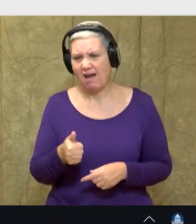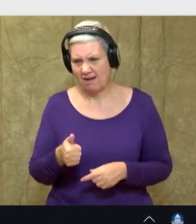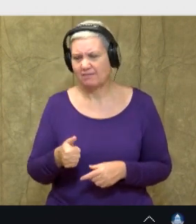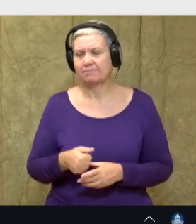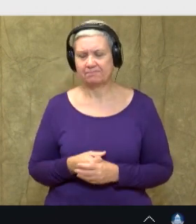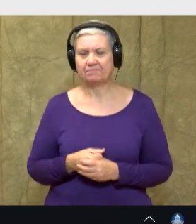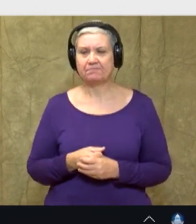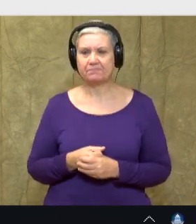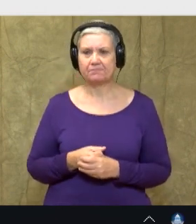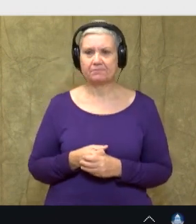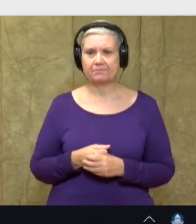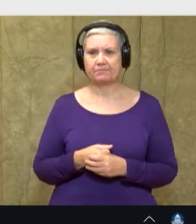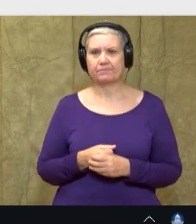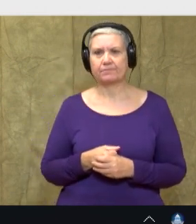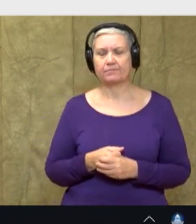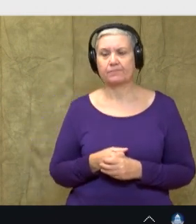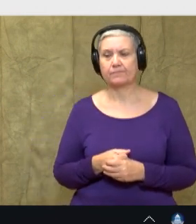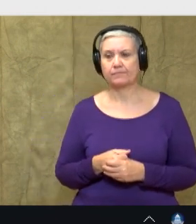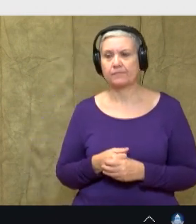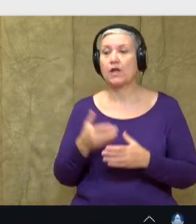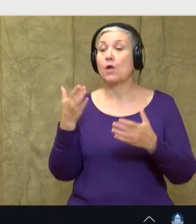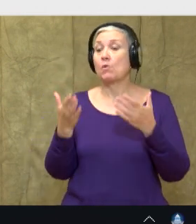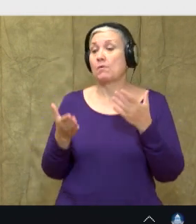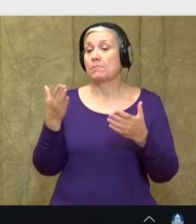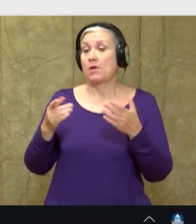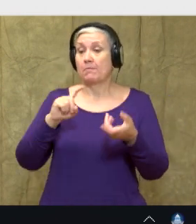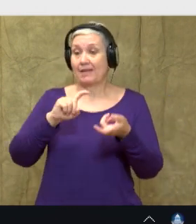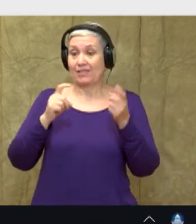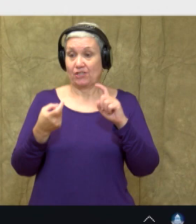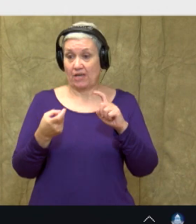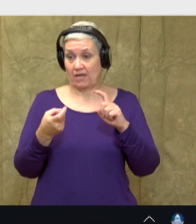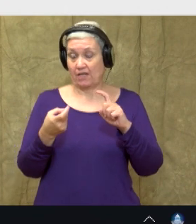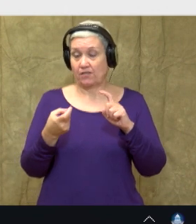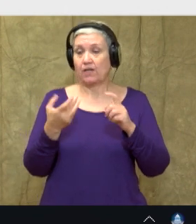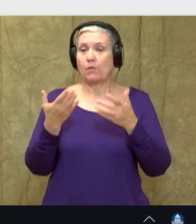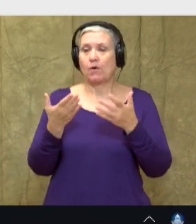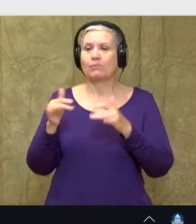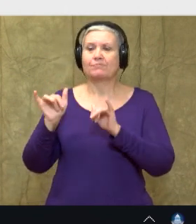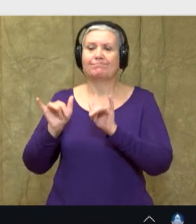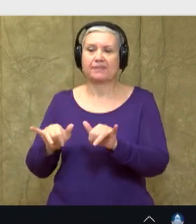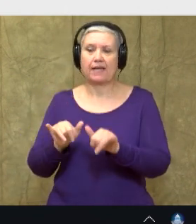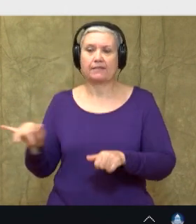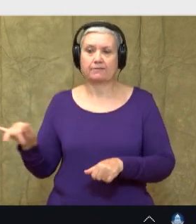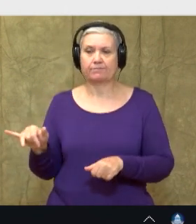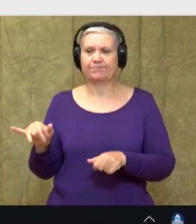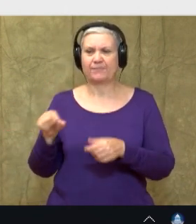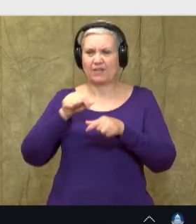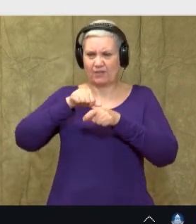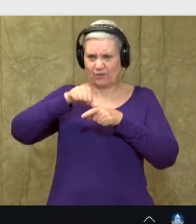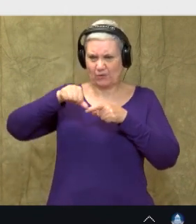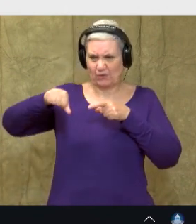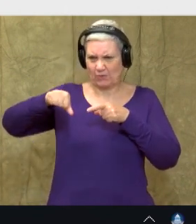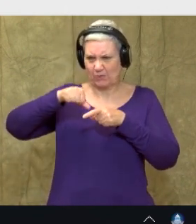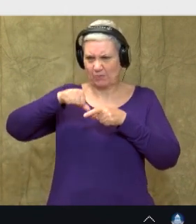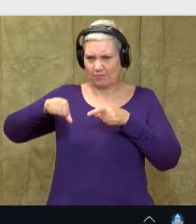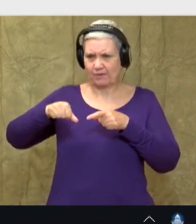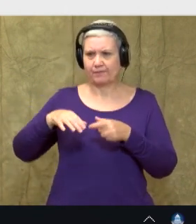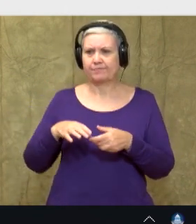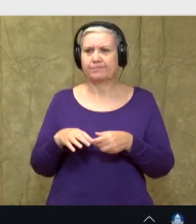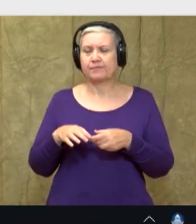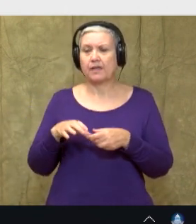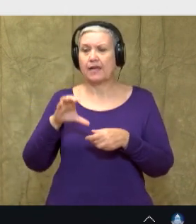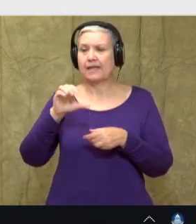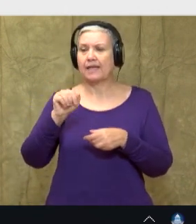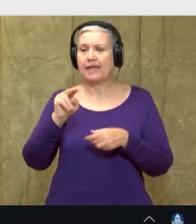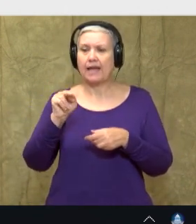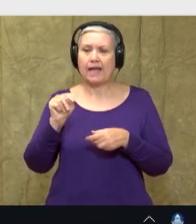very quickly what will stay the same and what will probably change. We see here that we do have toothpaste, a cantaloupe,